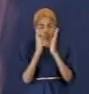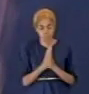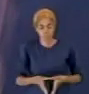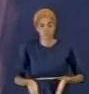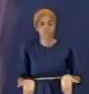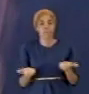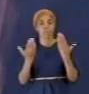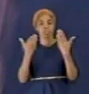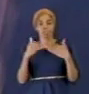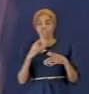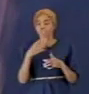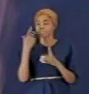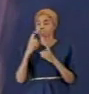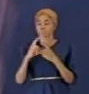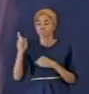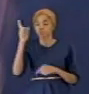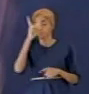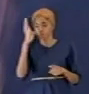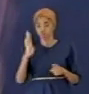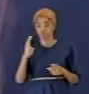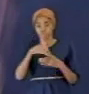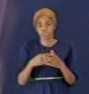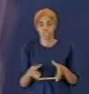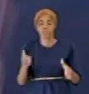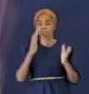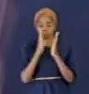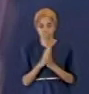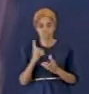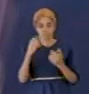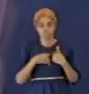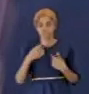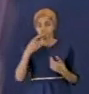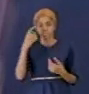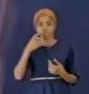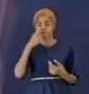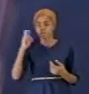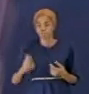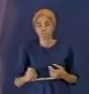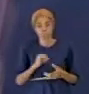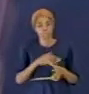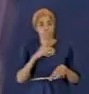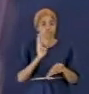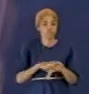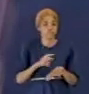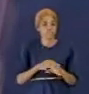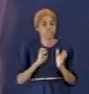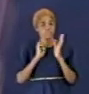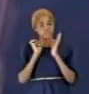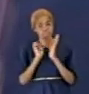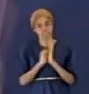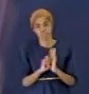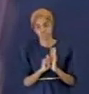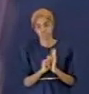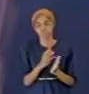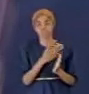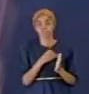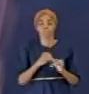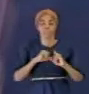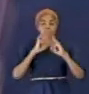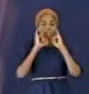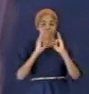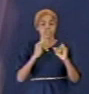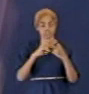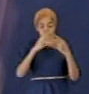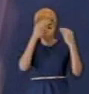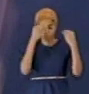in prayer. You've seen a commandment, a warning, an example, an instruction to